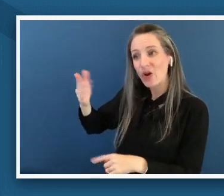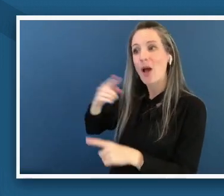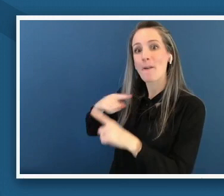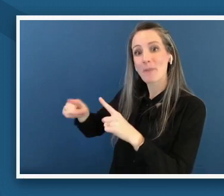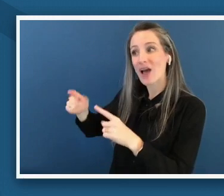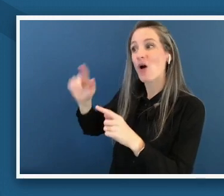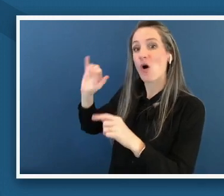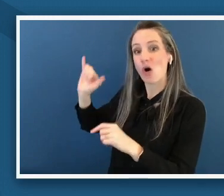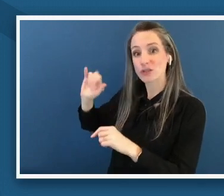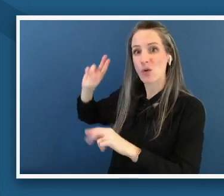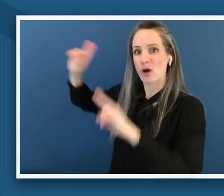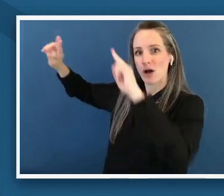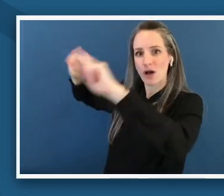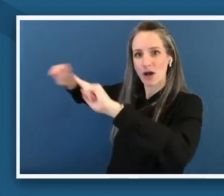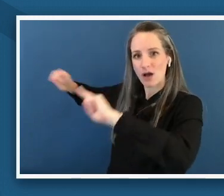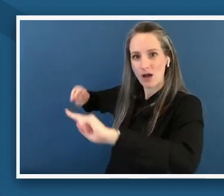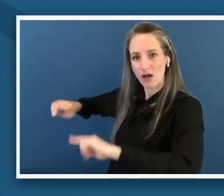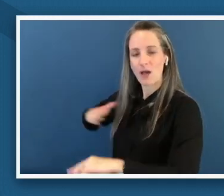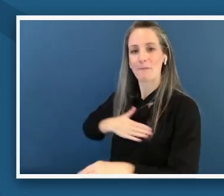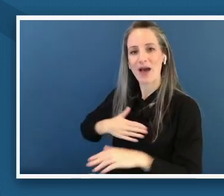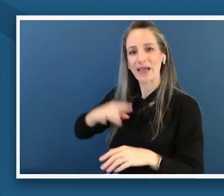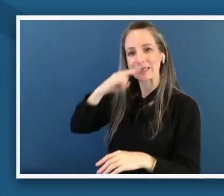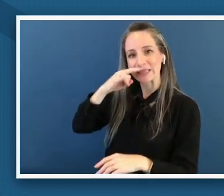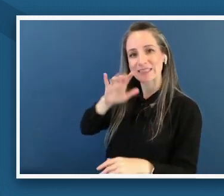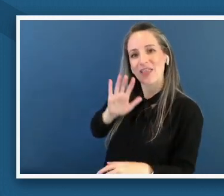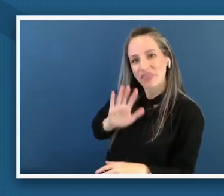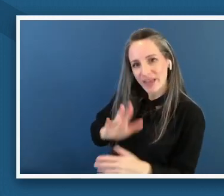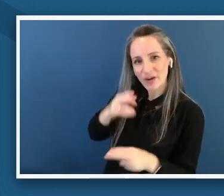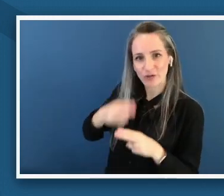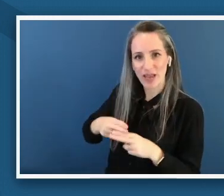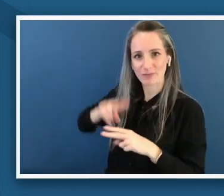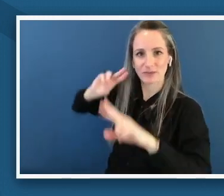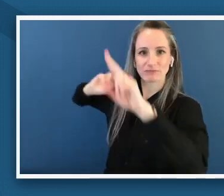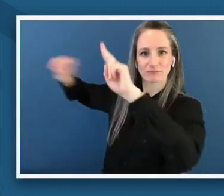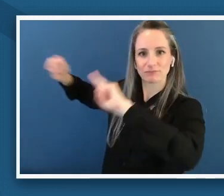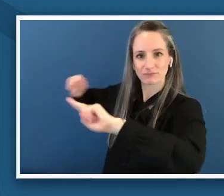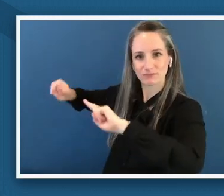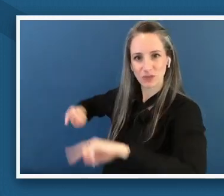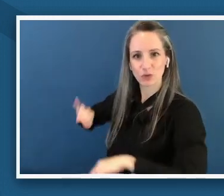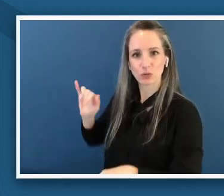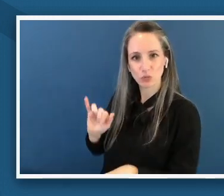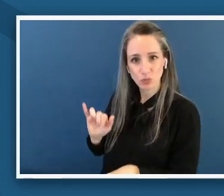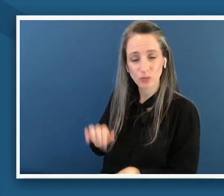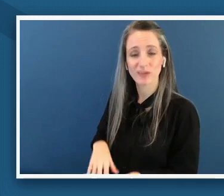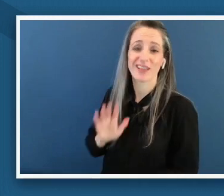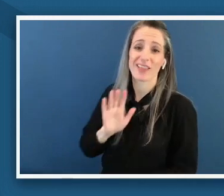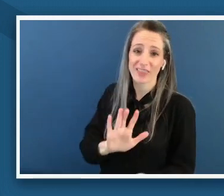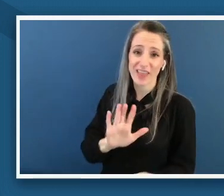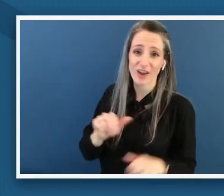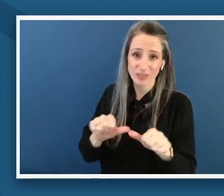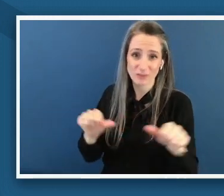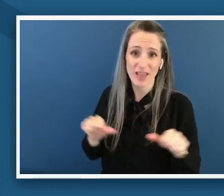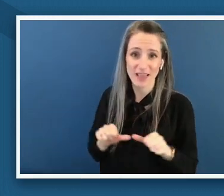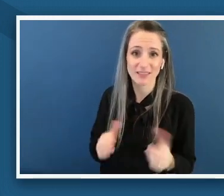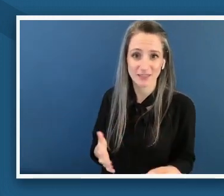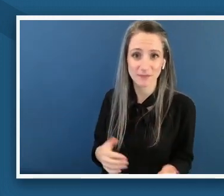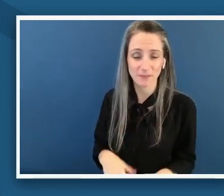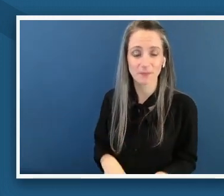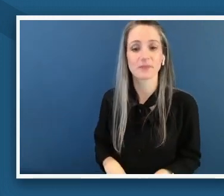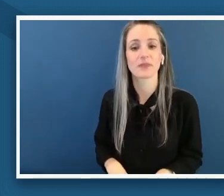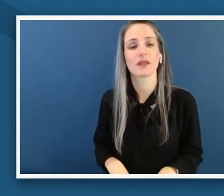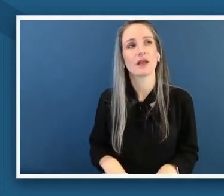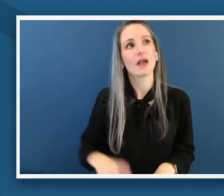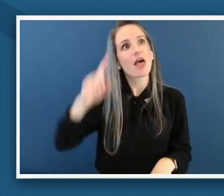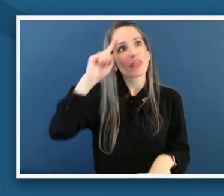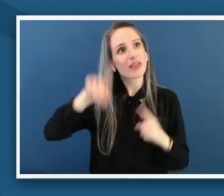too, because they belong in this space. The other part of that is, if that's the case, when we're thinking about our classrooms, we also need to